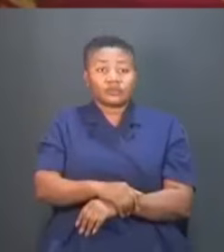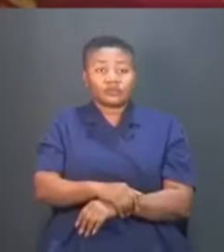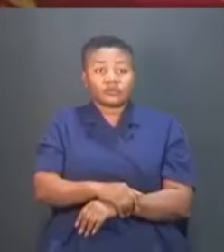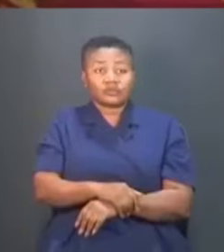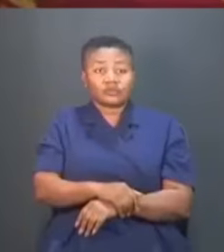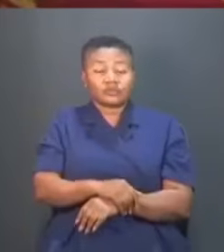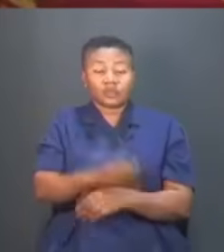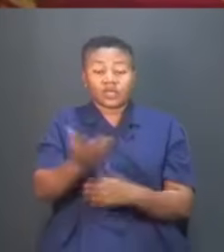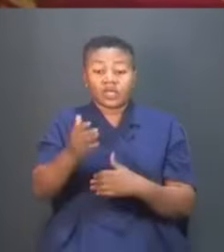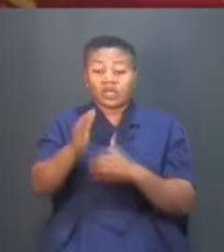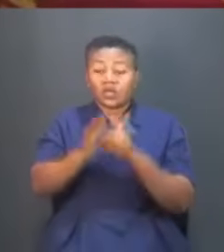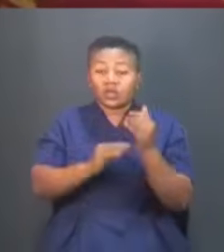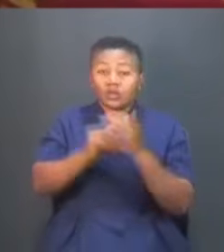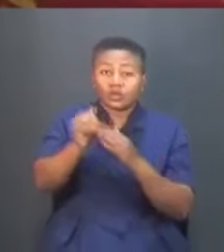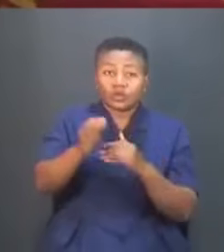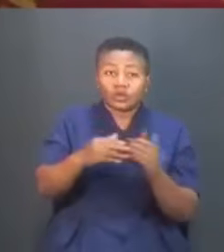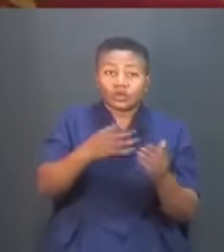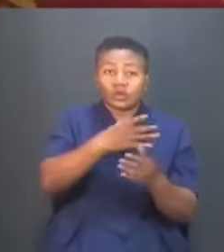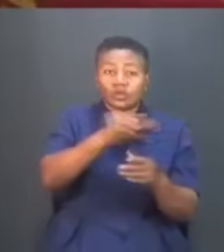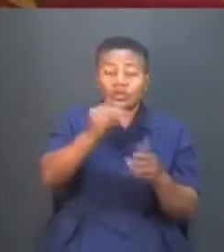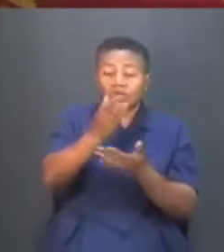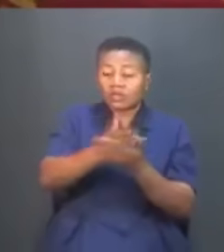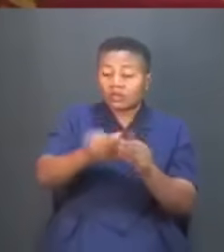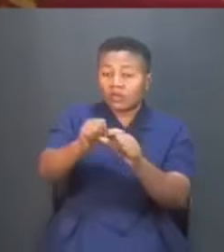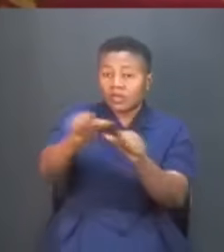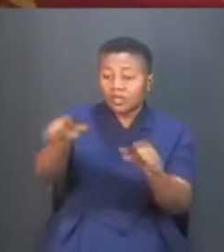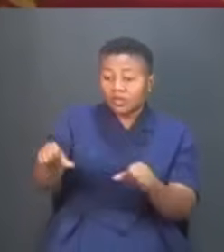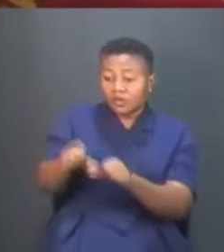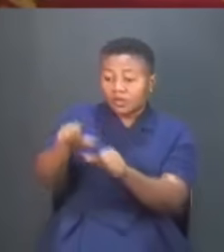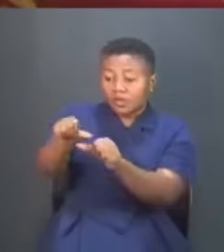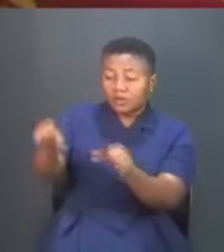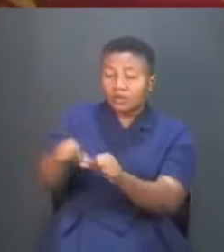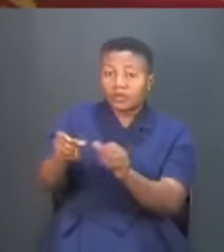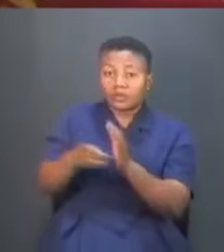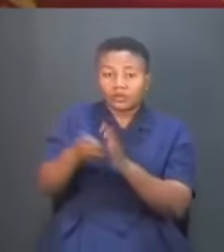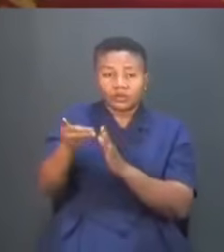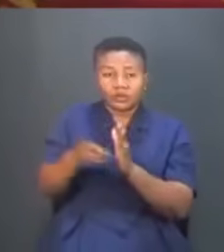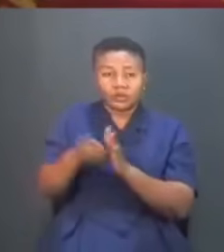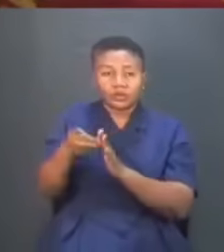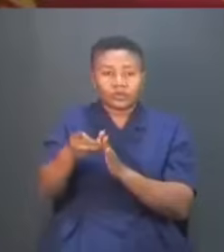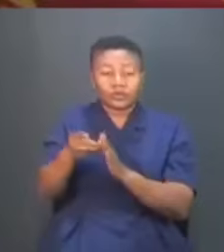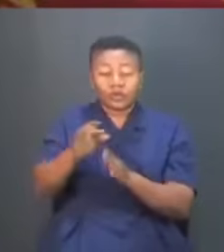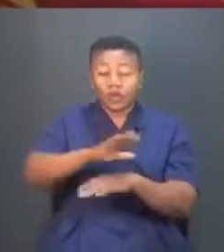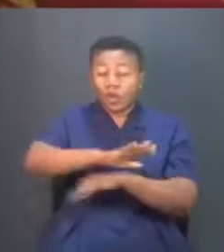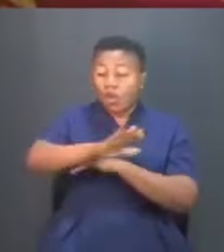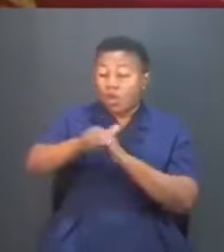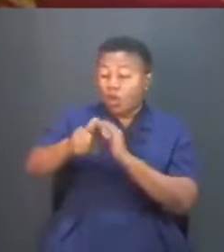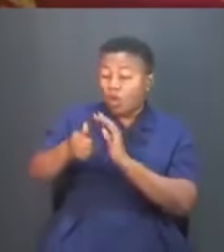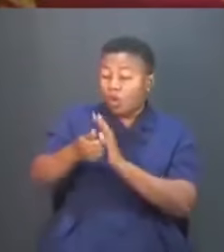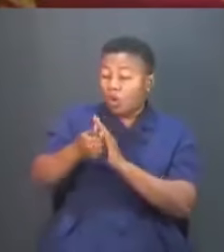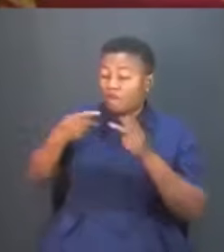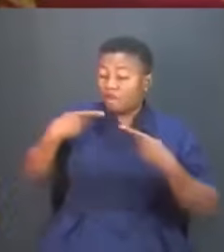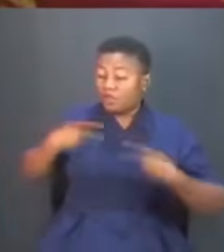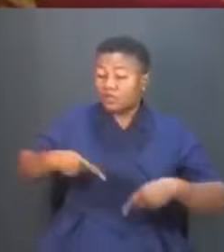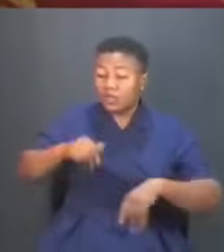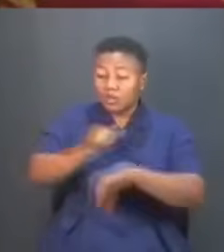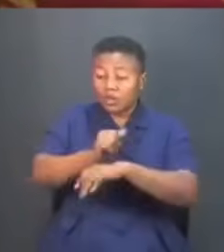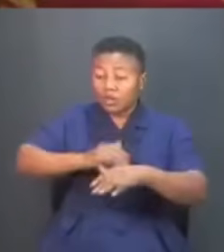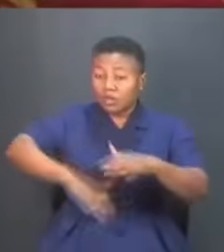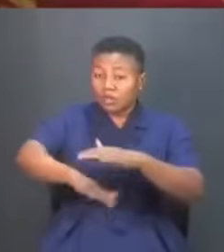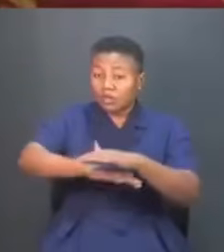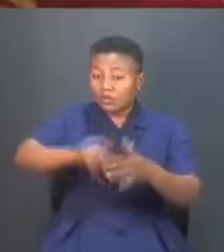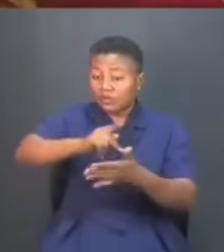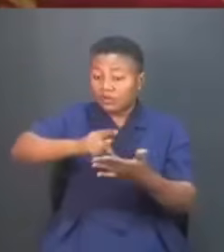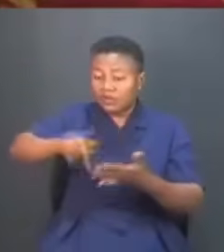canal construction, irrigable area development. All the physical works under Phase 3 are